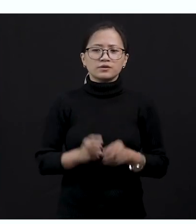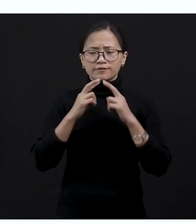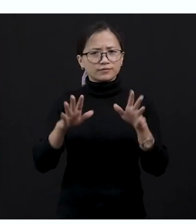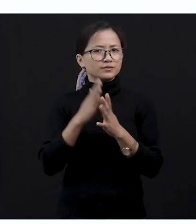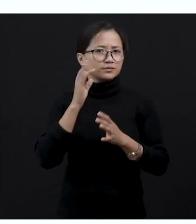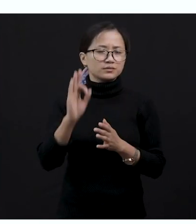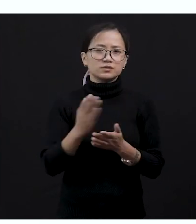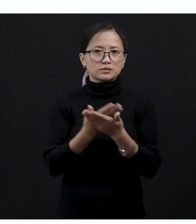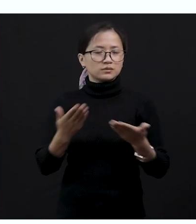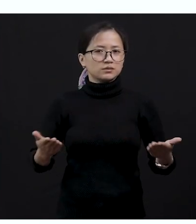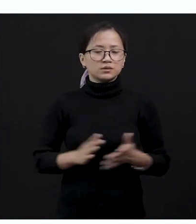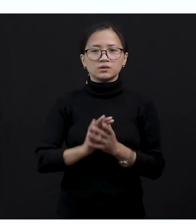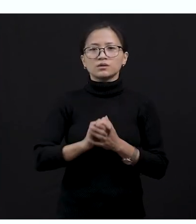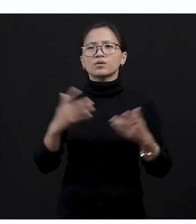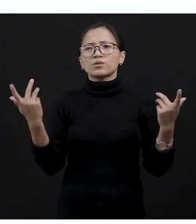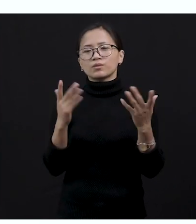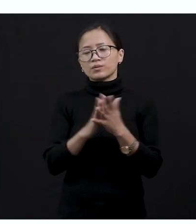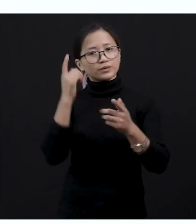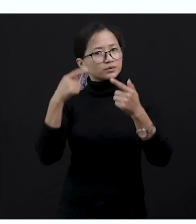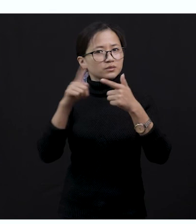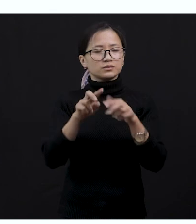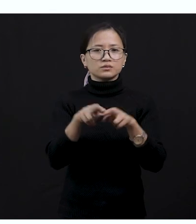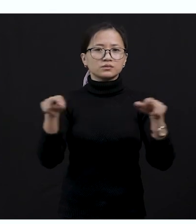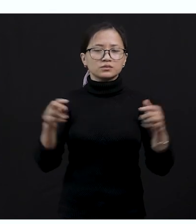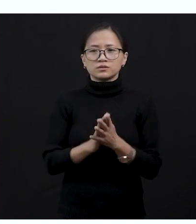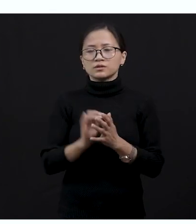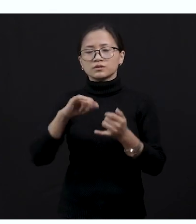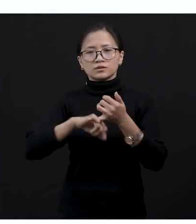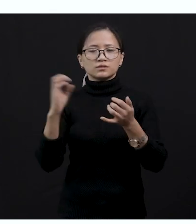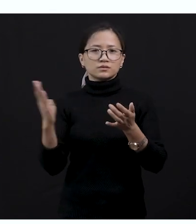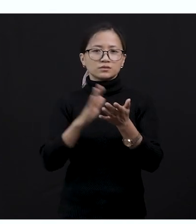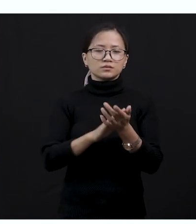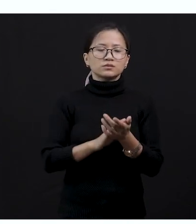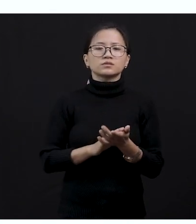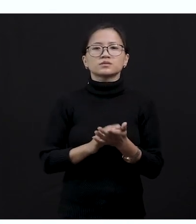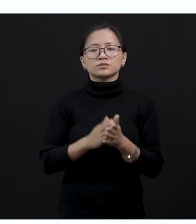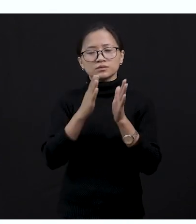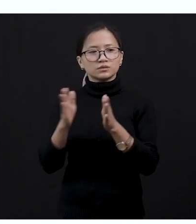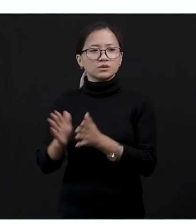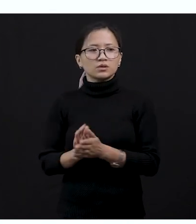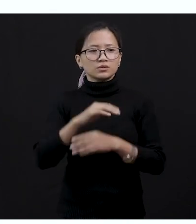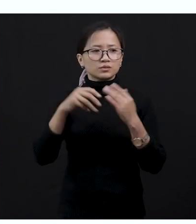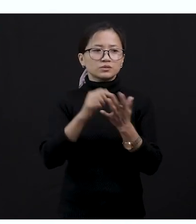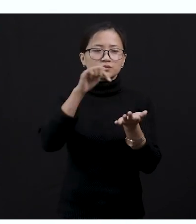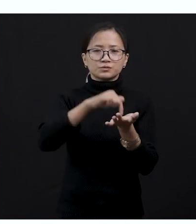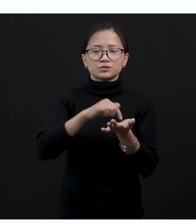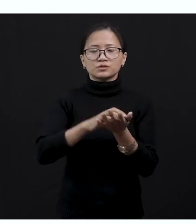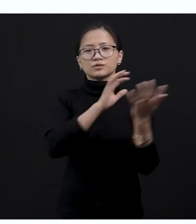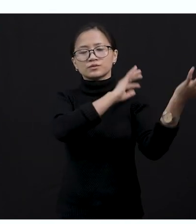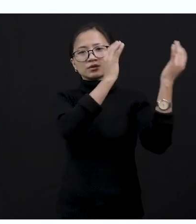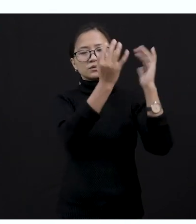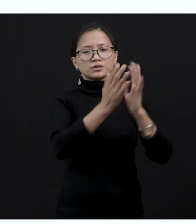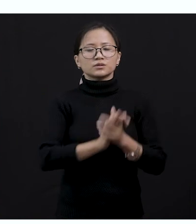very important thing, why we experience the different seasons. It's all because of the position of the earth. All